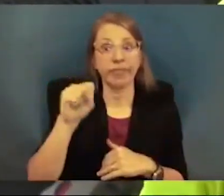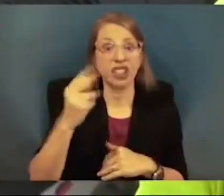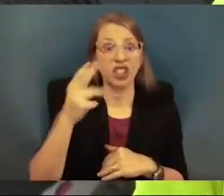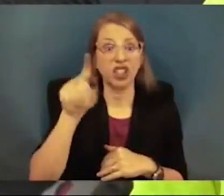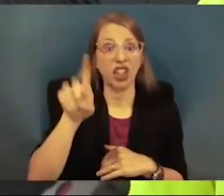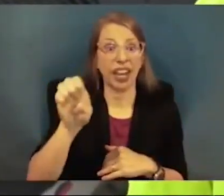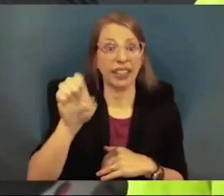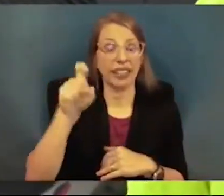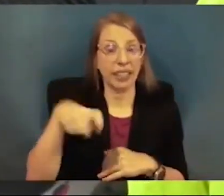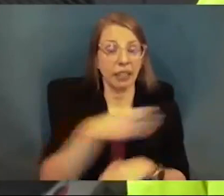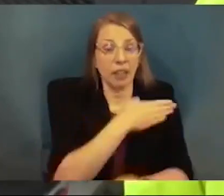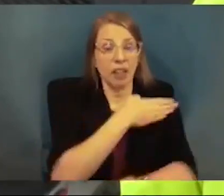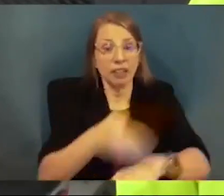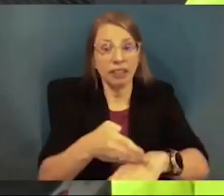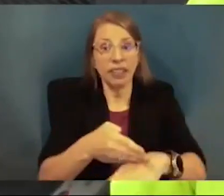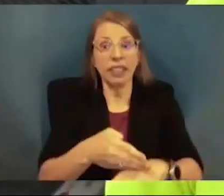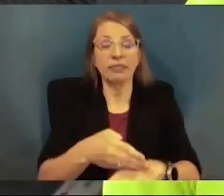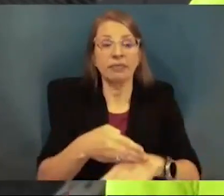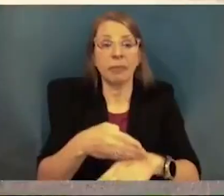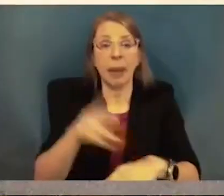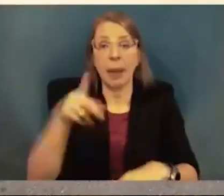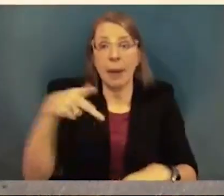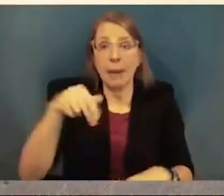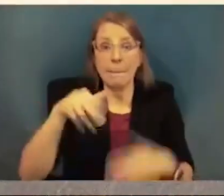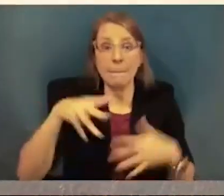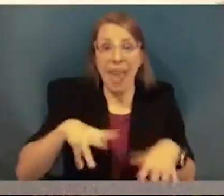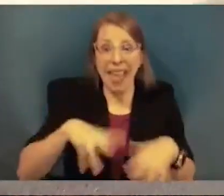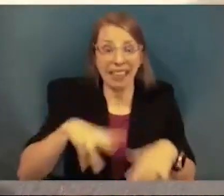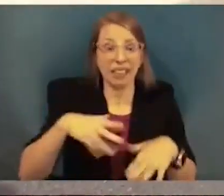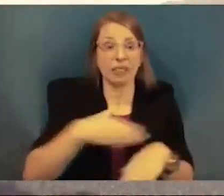pants if you can, and sunscreen.